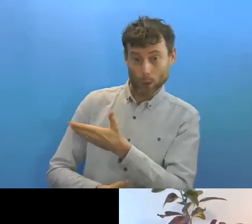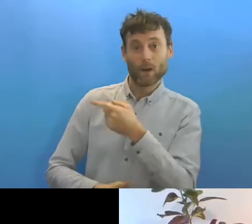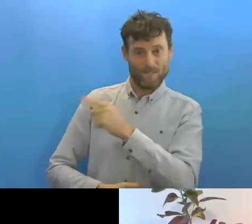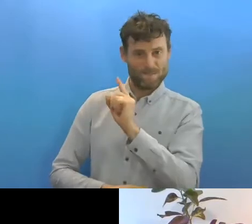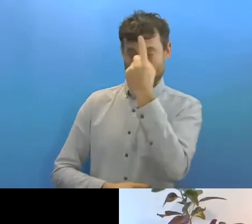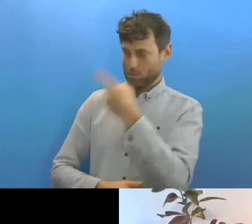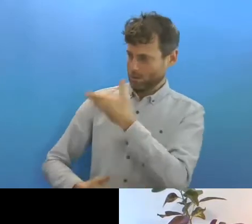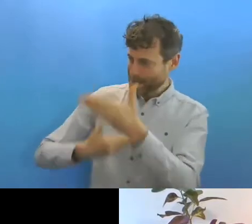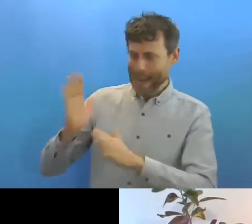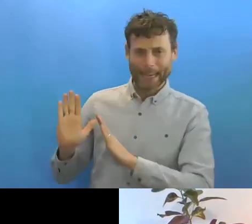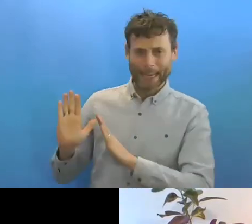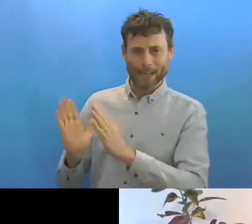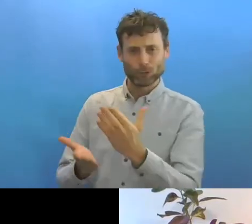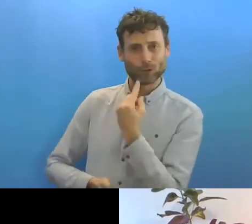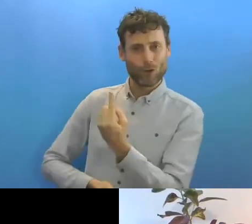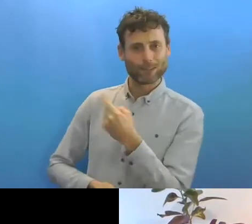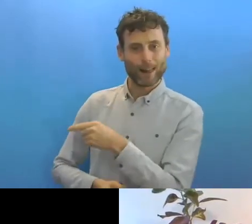first.